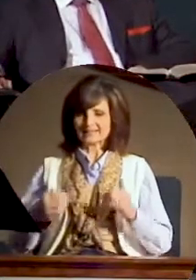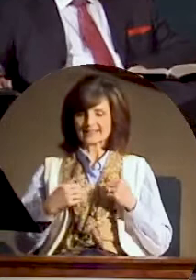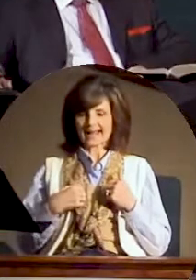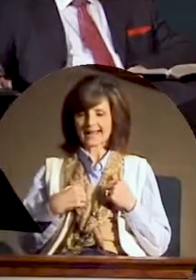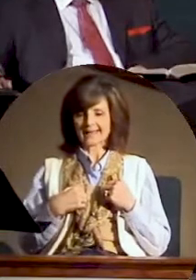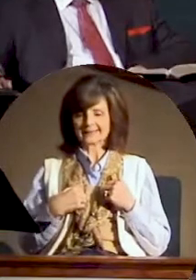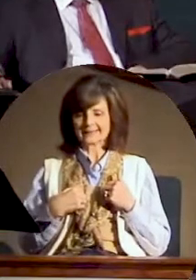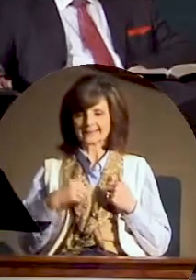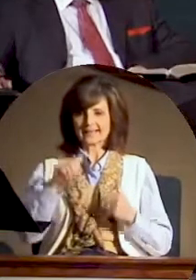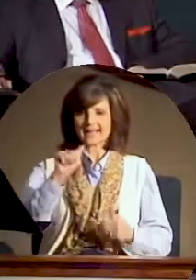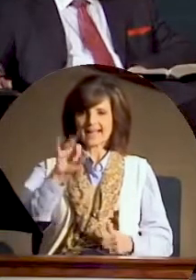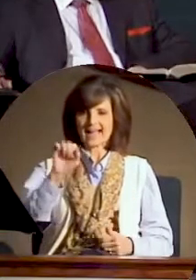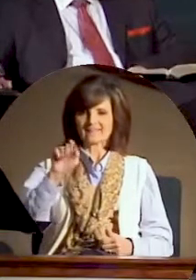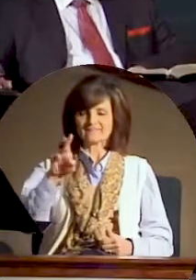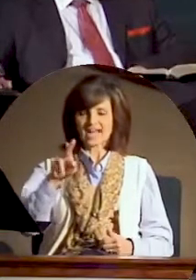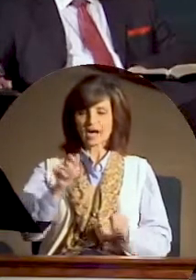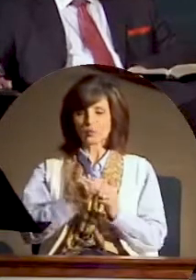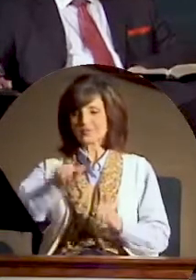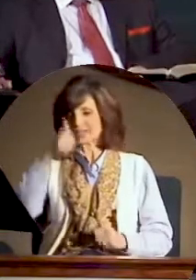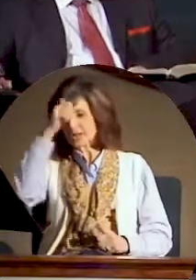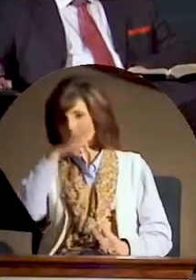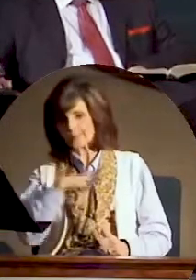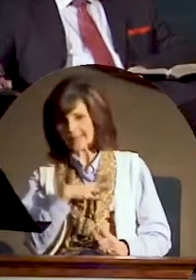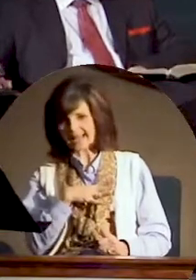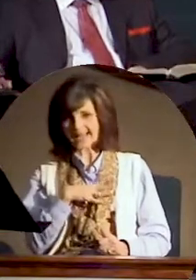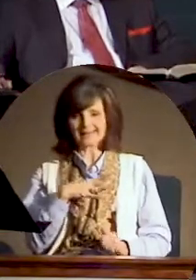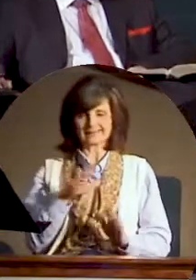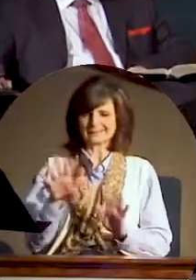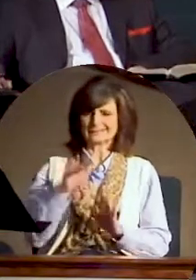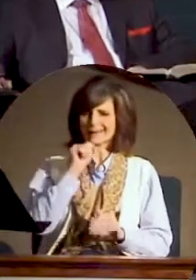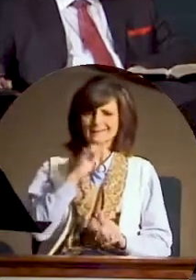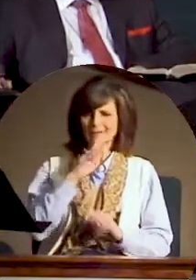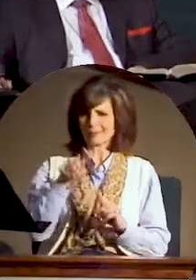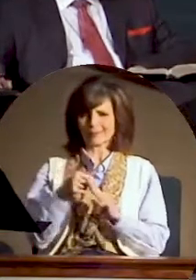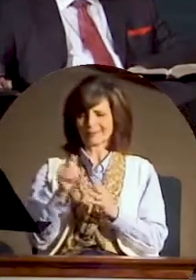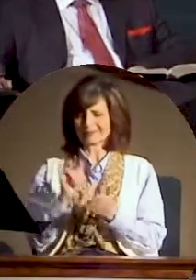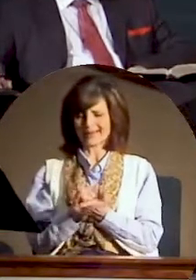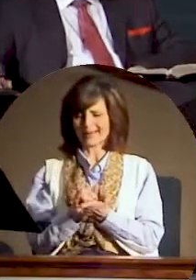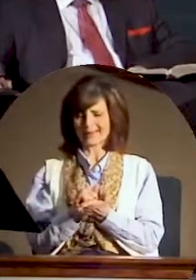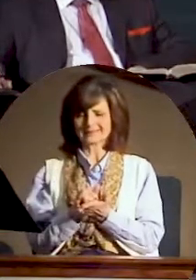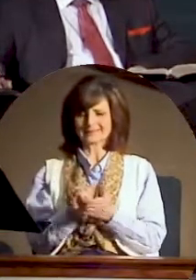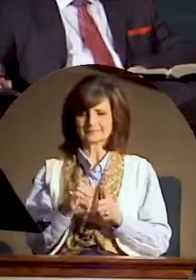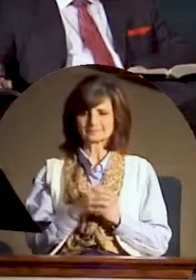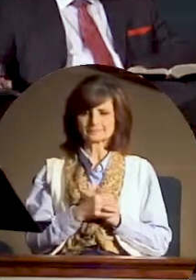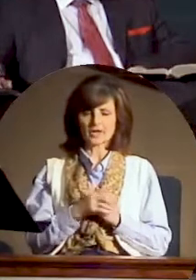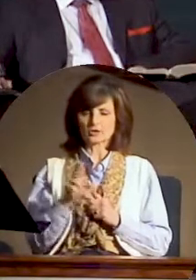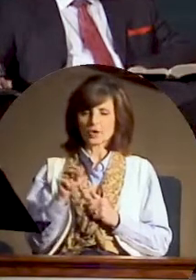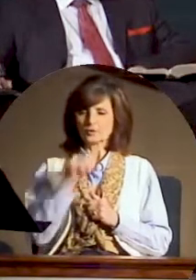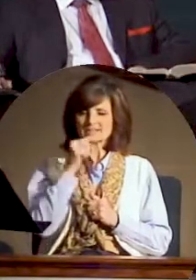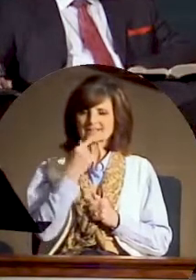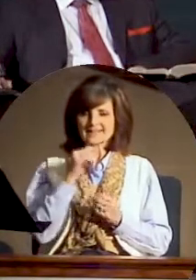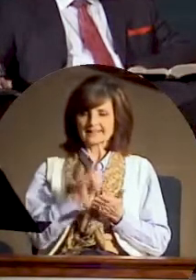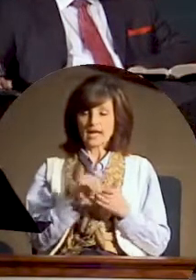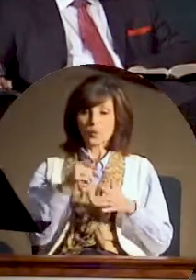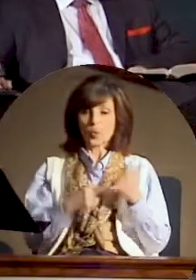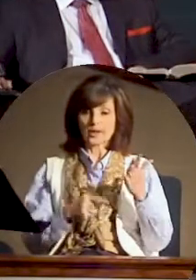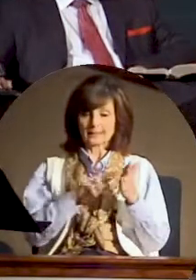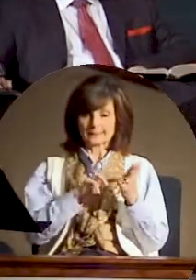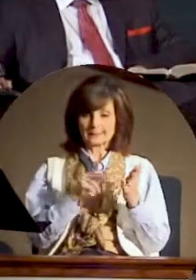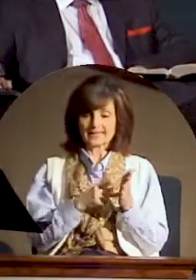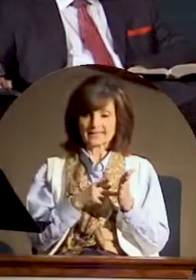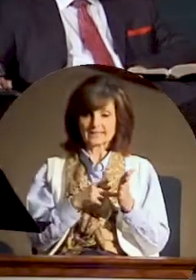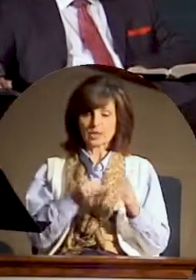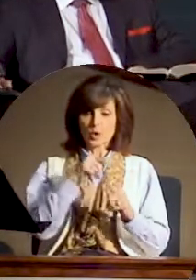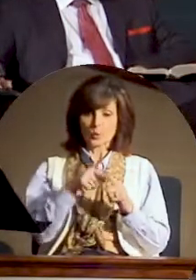Boy, in that terrible affair with that dear man, that he was conceived in iniquity. He's not saying that, but what he is saying is this: